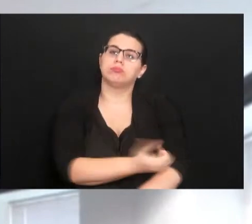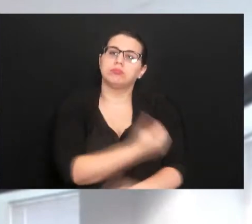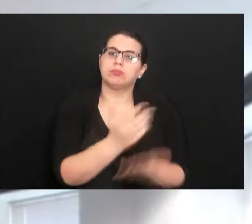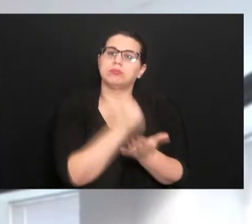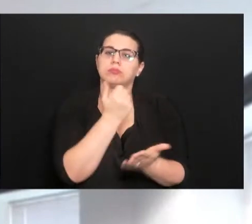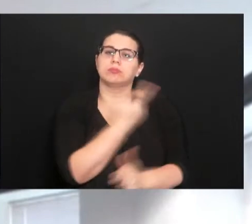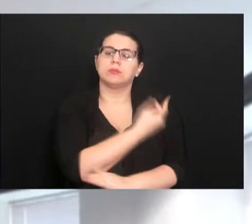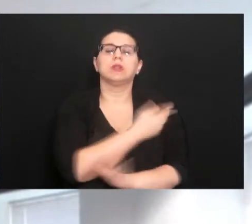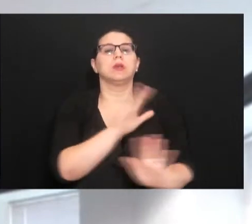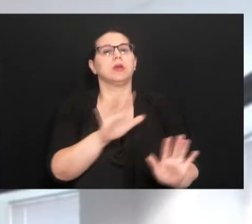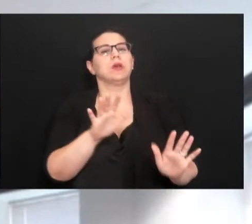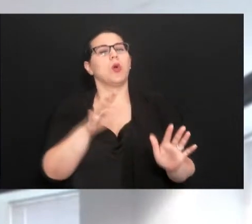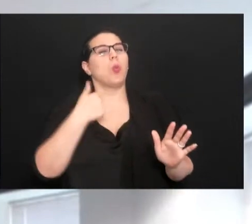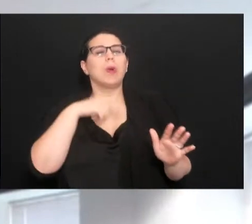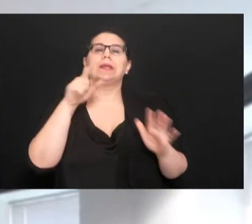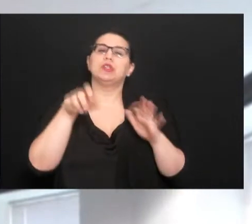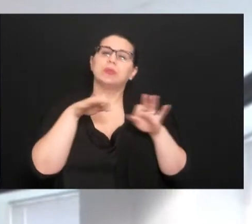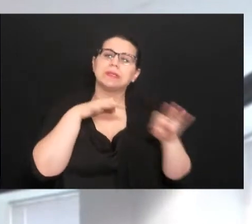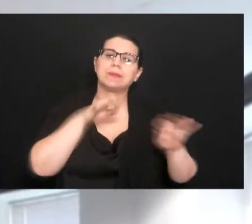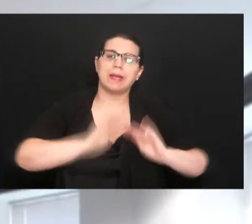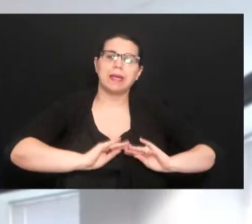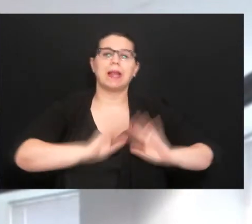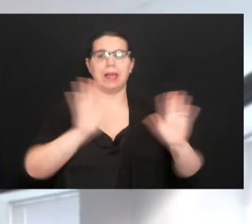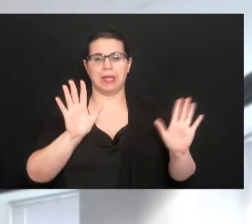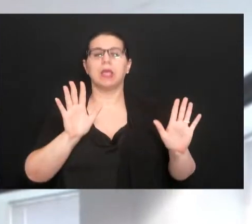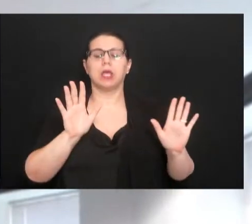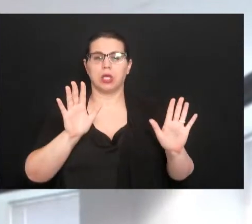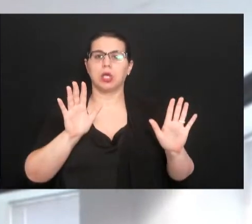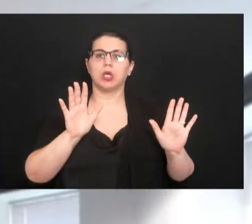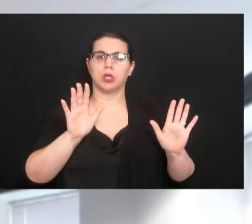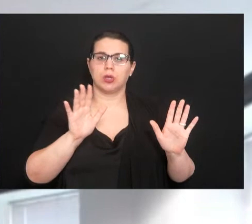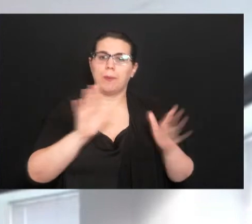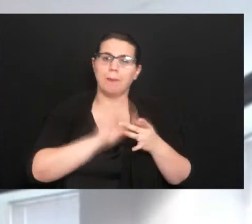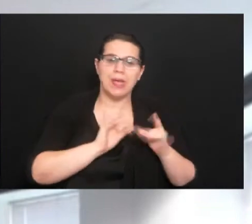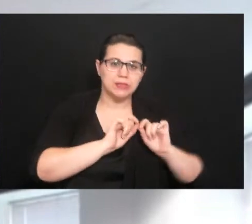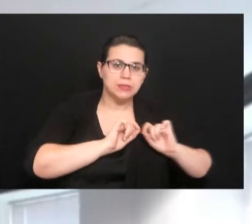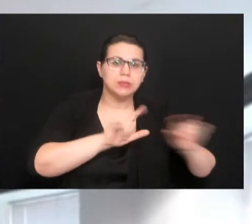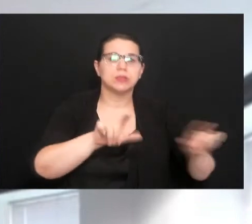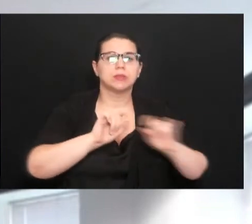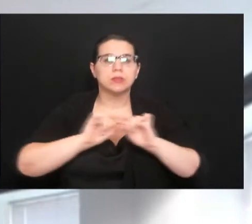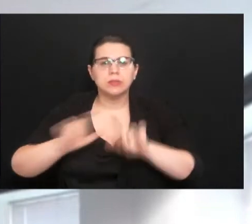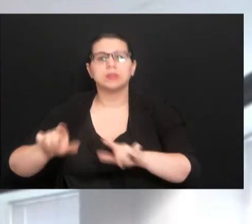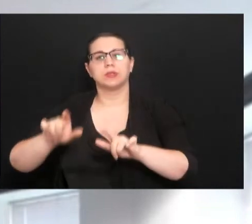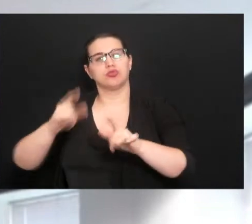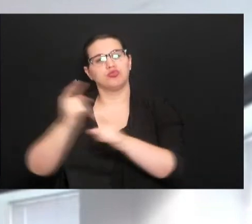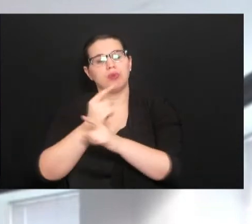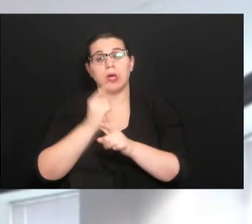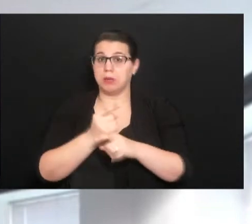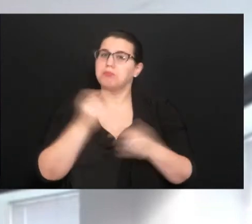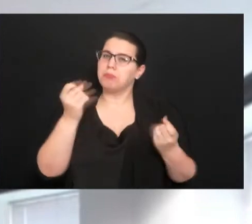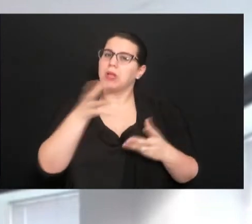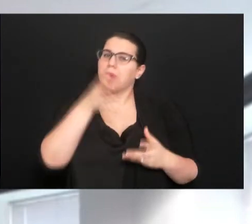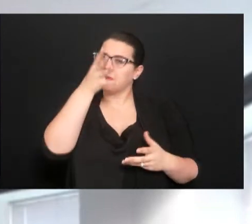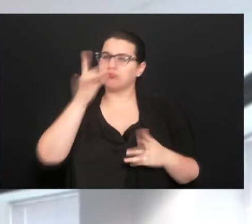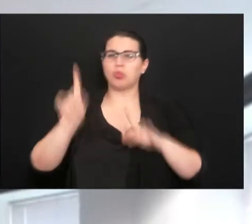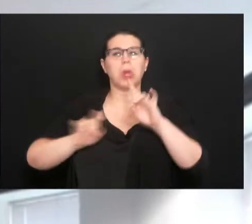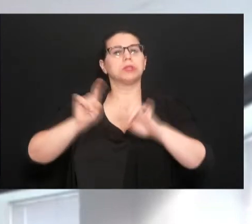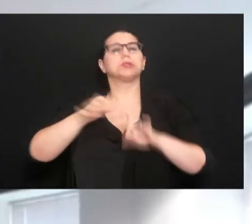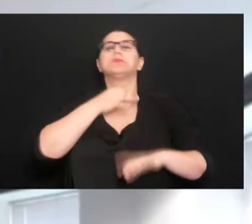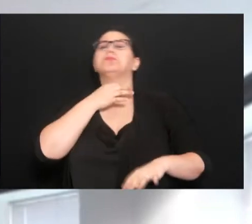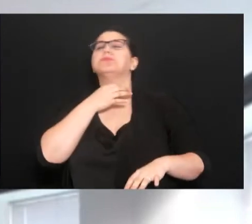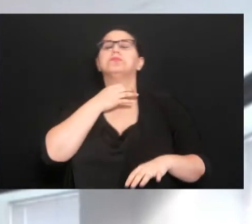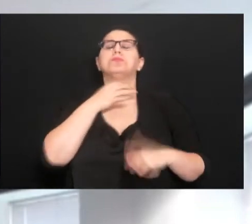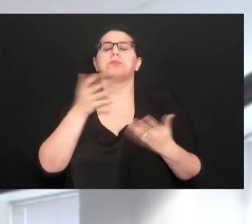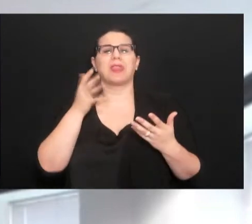messaging it in a way that people can understand it. And I think that's going to help a lot of parents who might have a lot of questions. So I think that's the best way